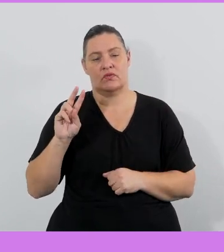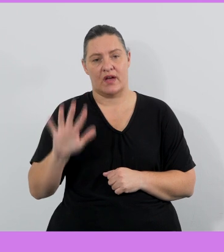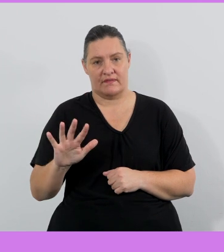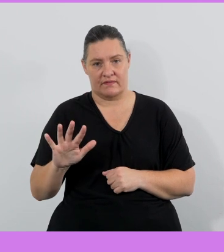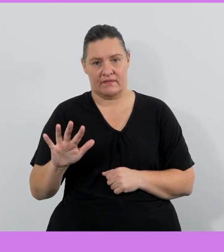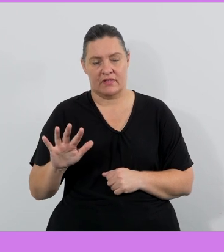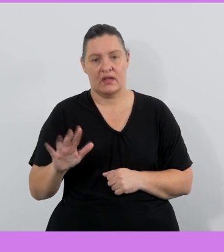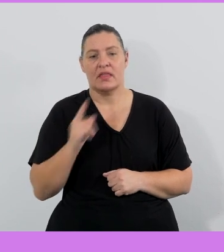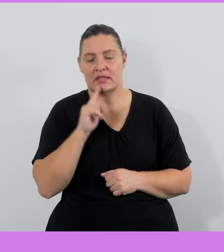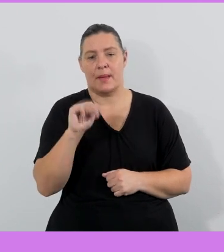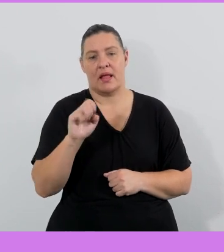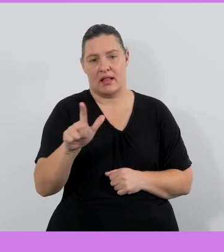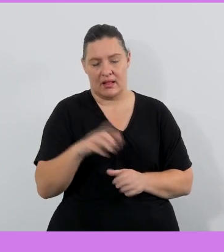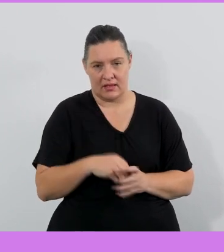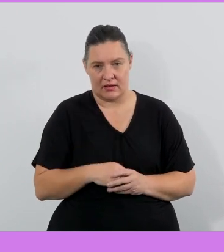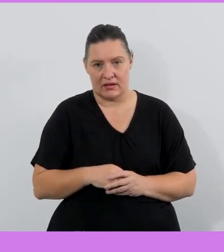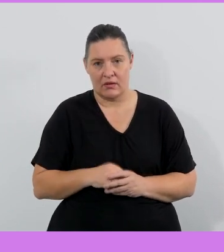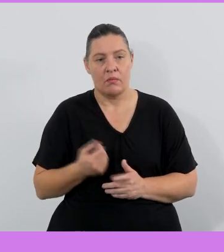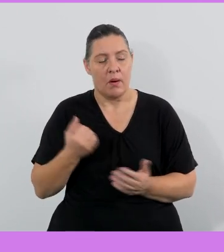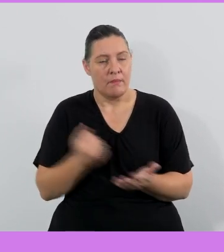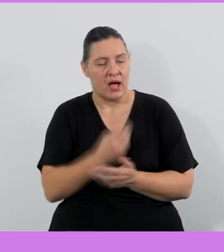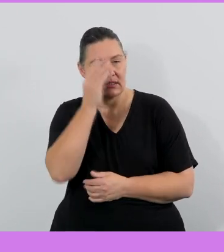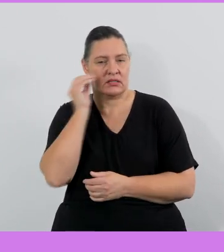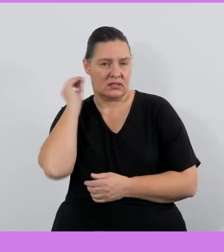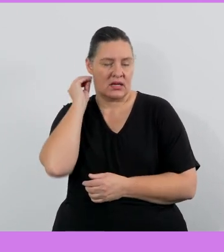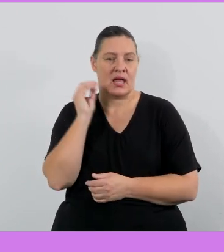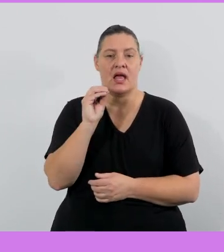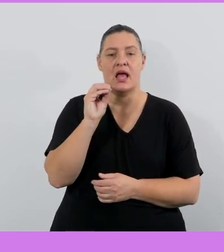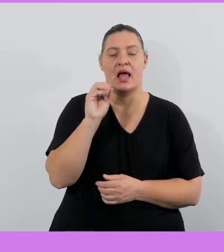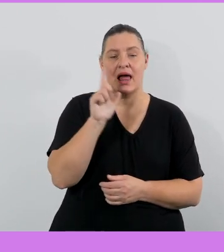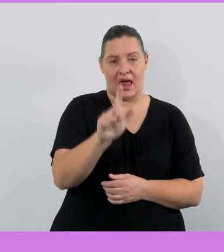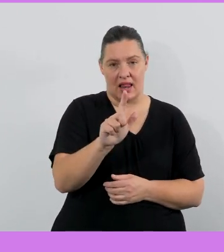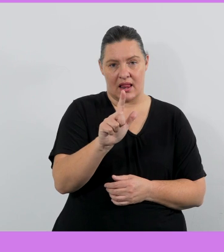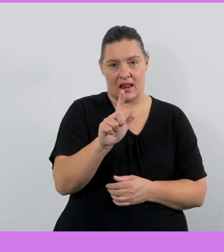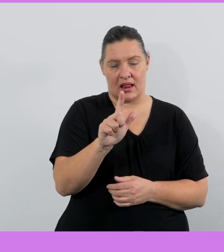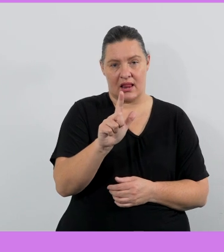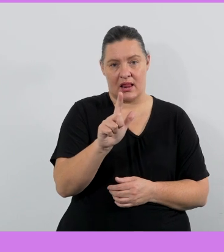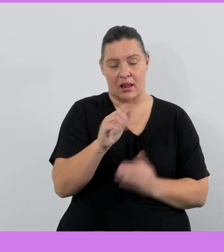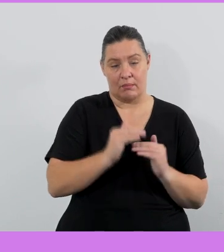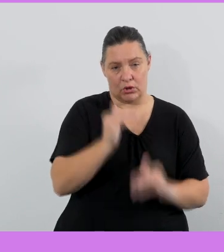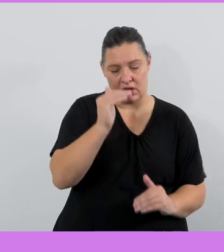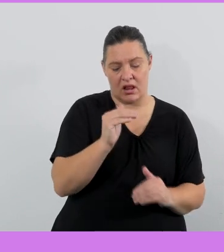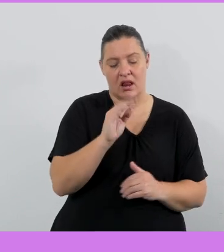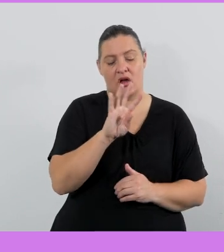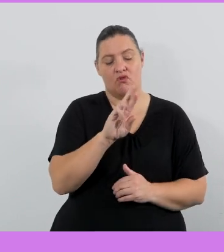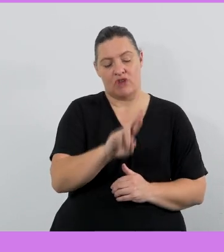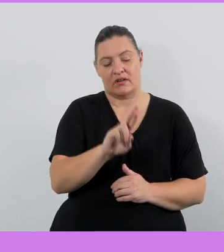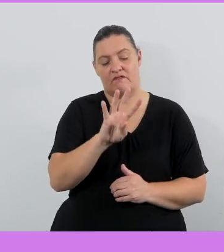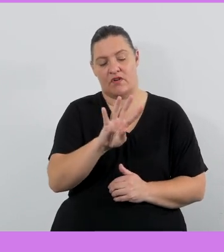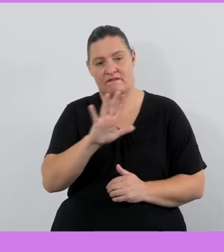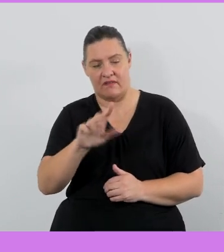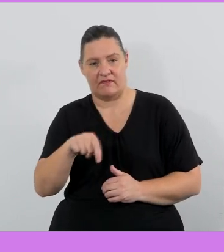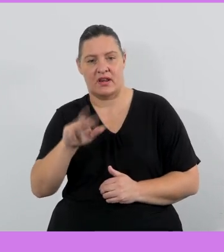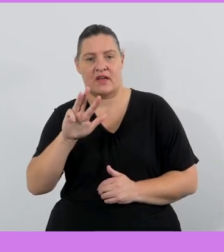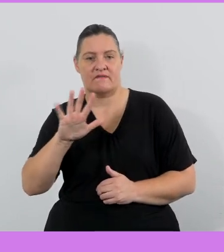103.50725, and this is in milliliters. But we must note, a liter bottle costs 45 rand 95